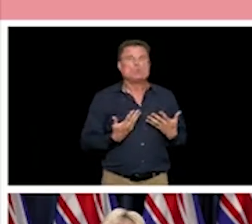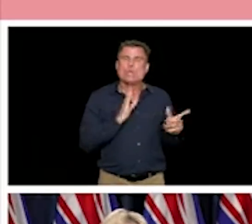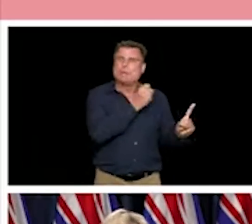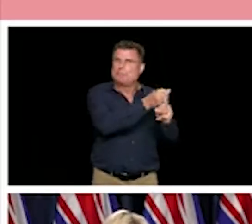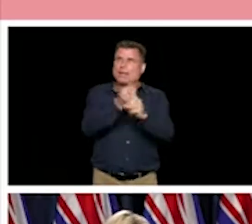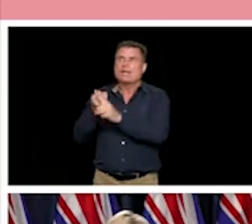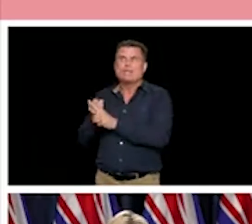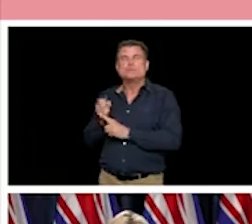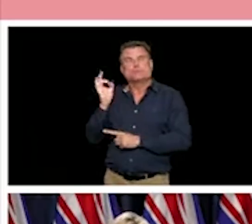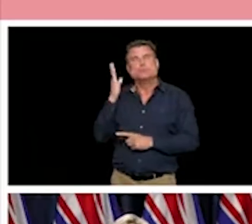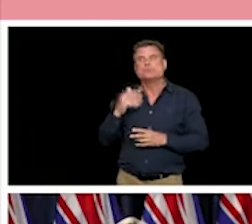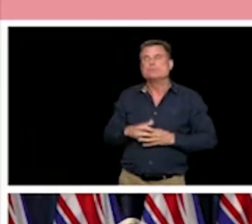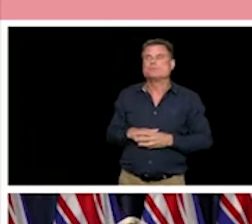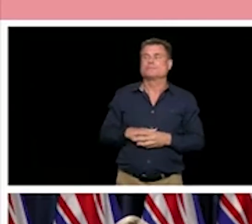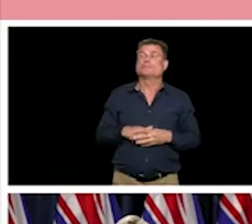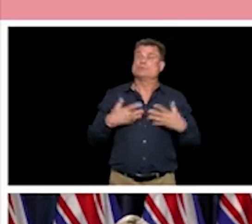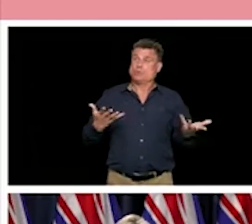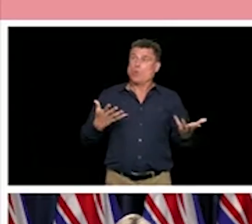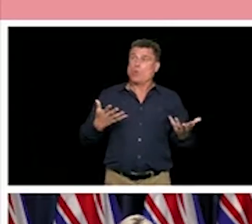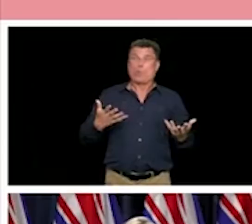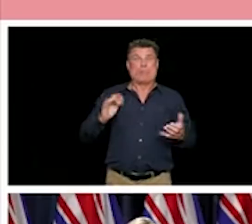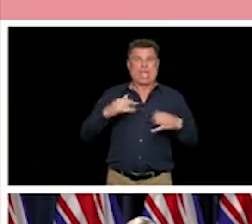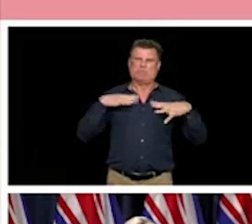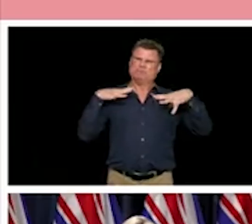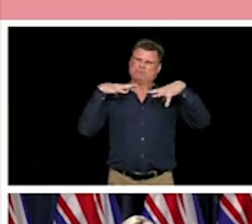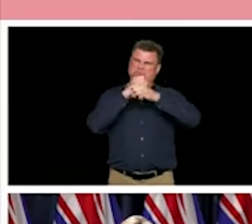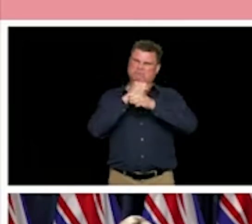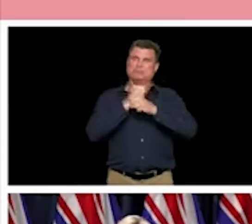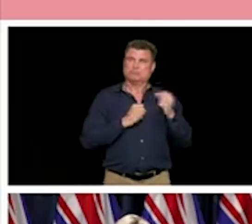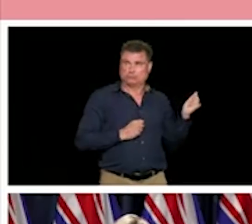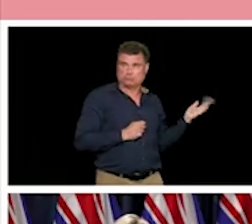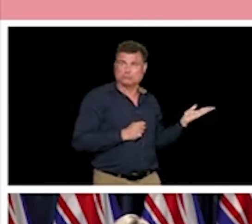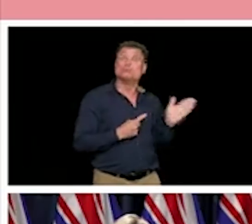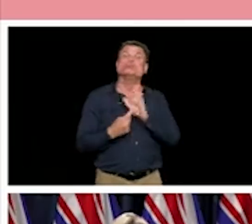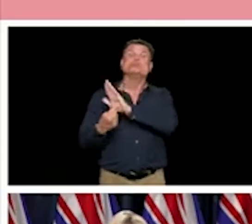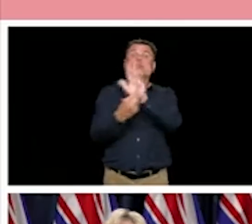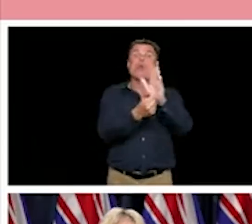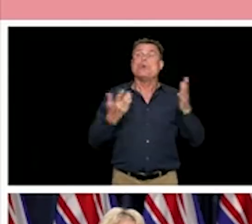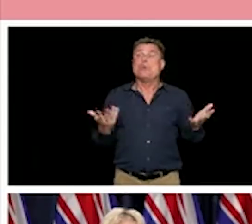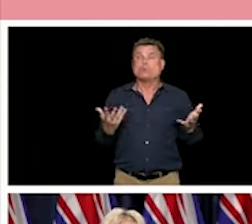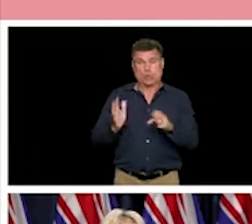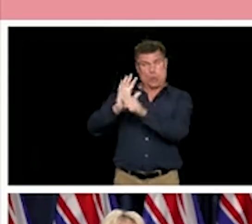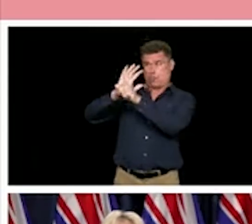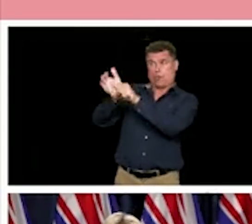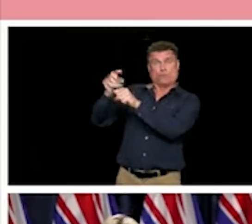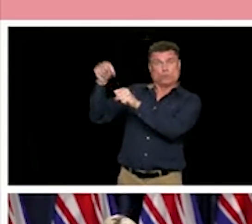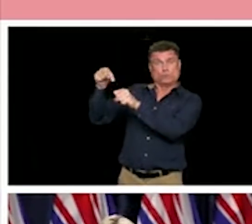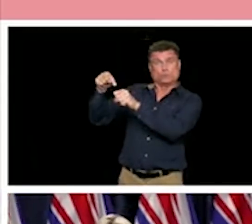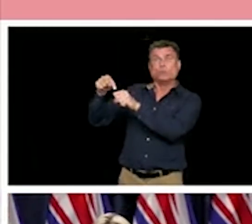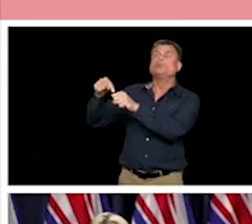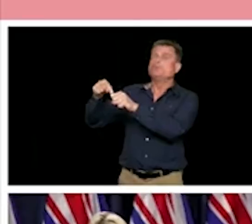So that is the update on the numbers for today. And I think what this shows all of us is that